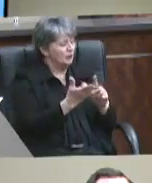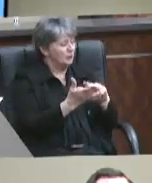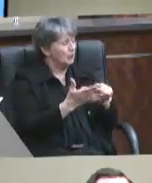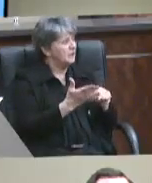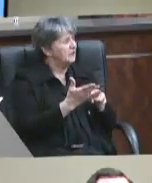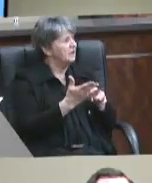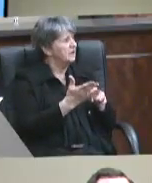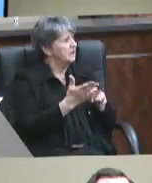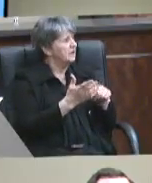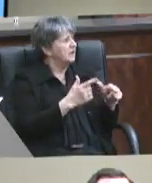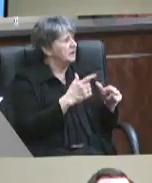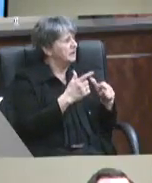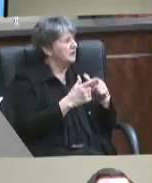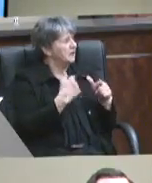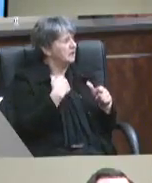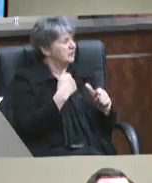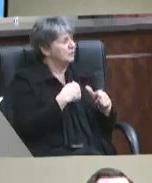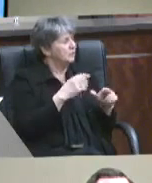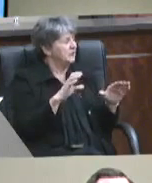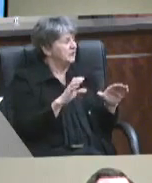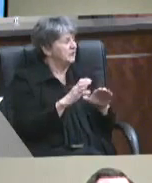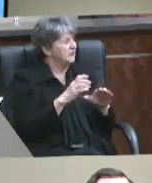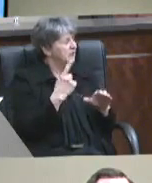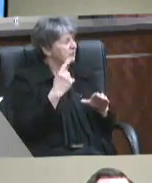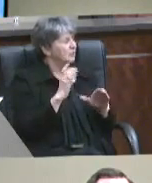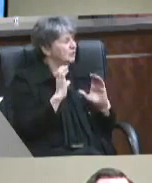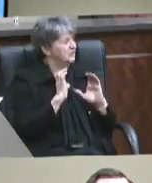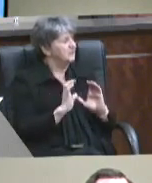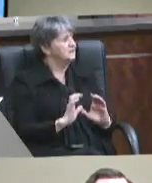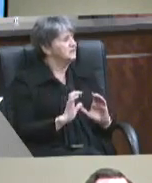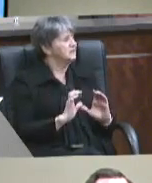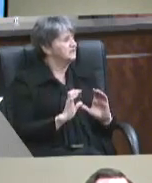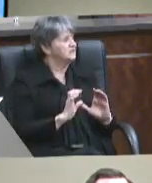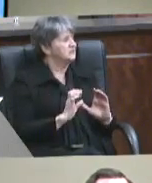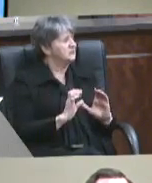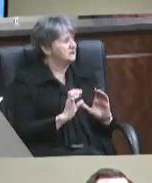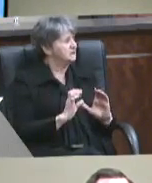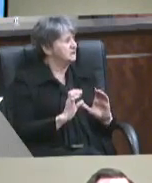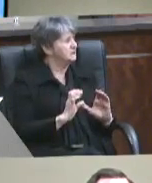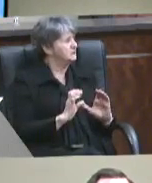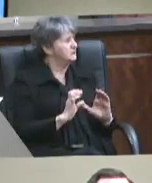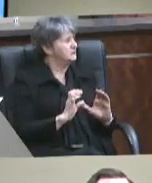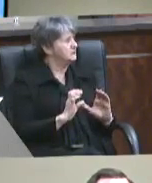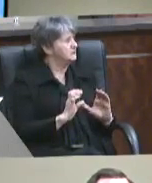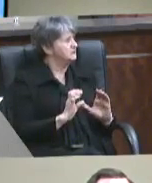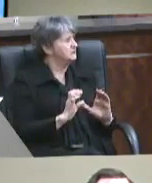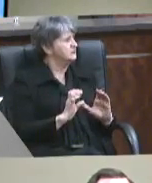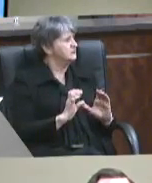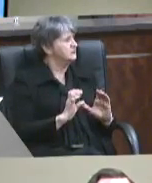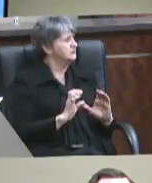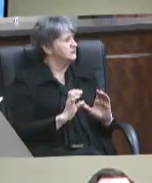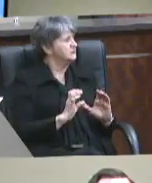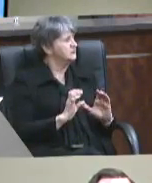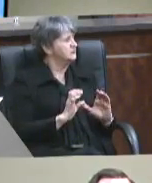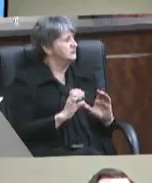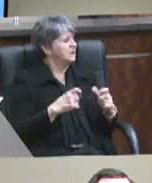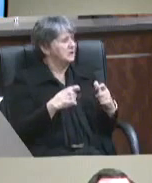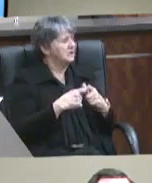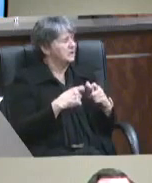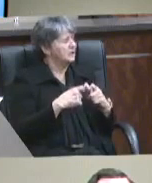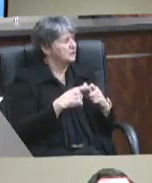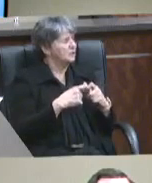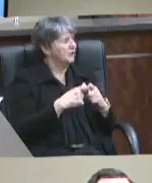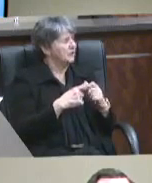and then we did for our citizens as a service. We put electronic ticketing